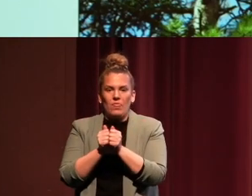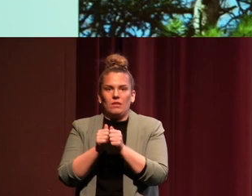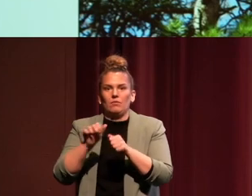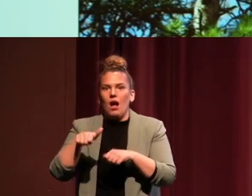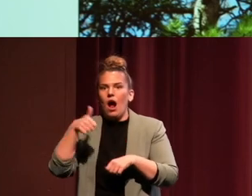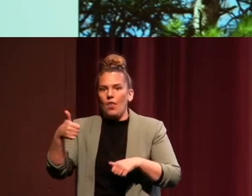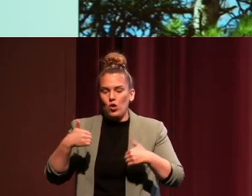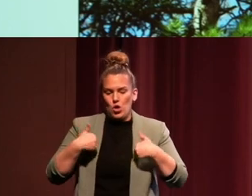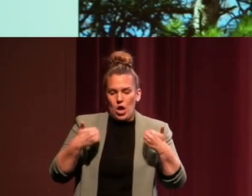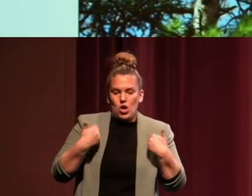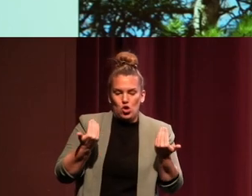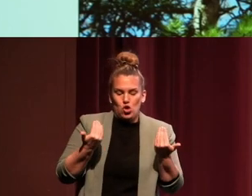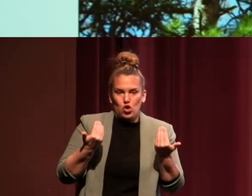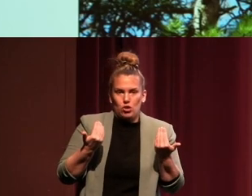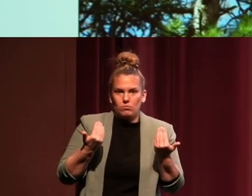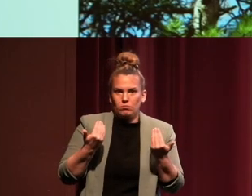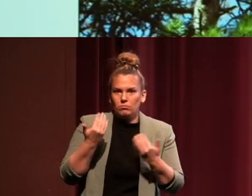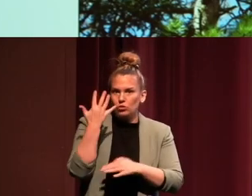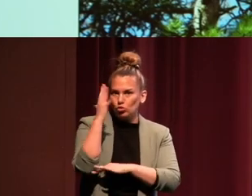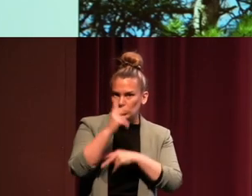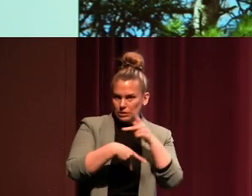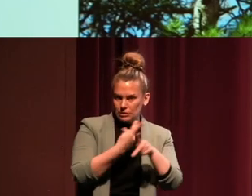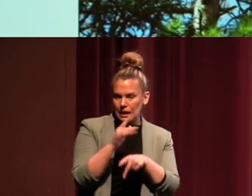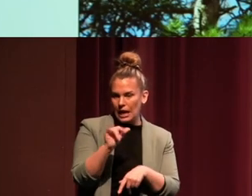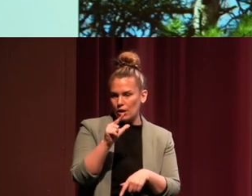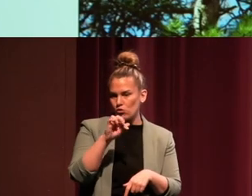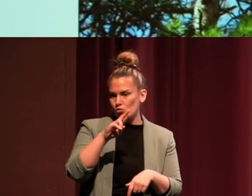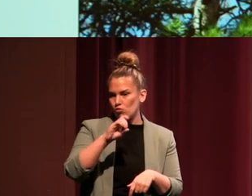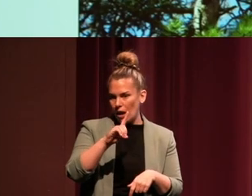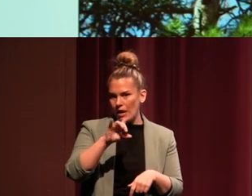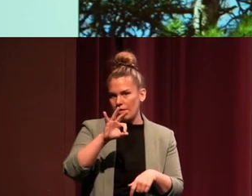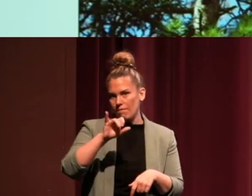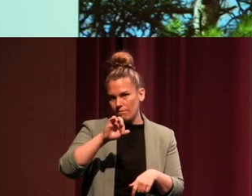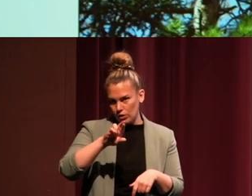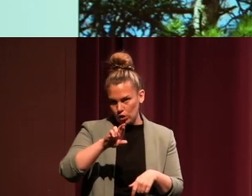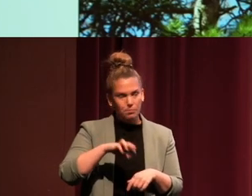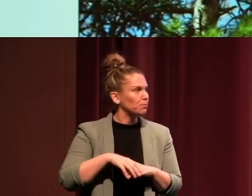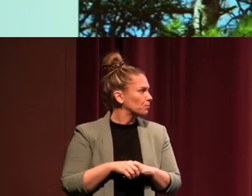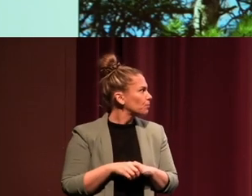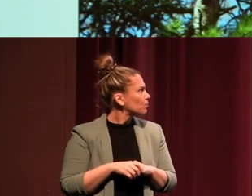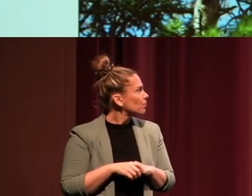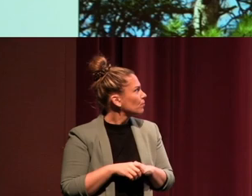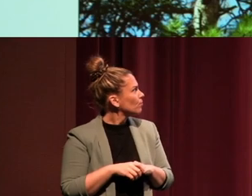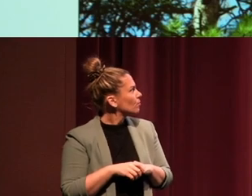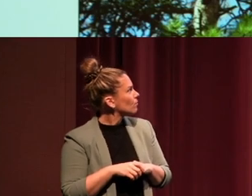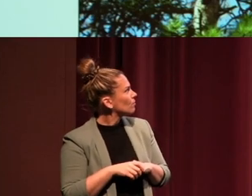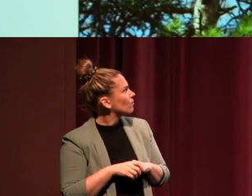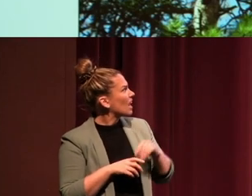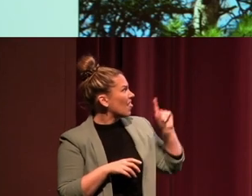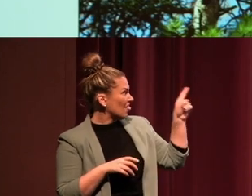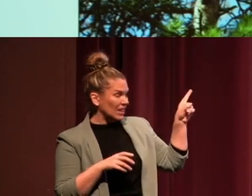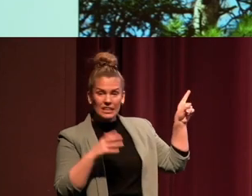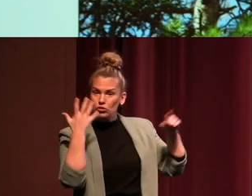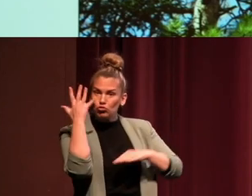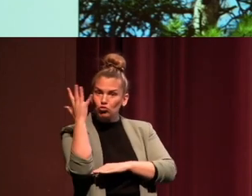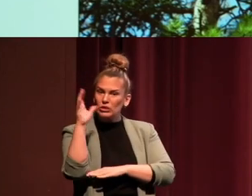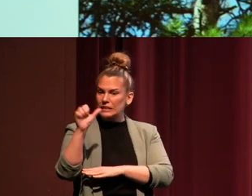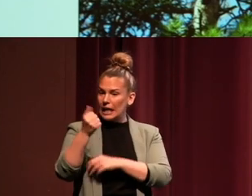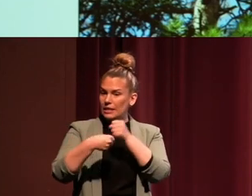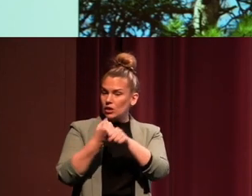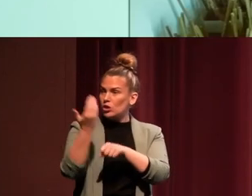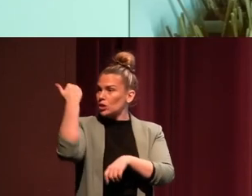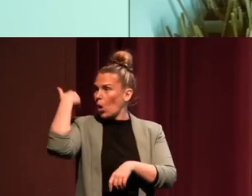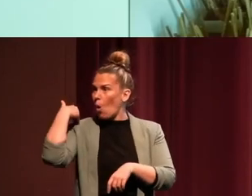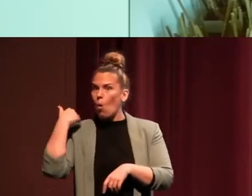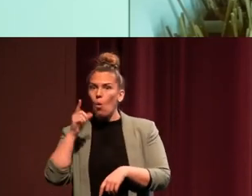These are more of, trees in our long-term research plot, which were alive when we measured them 10 years ago and are dead